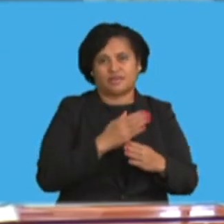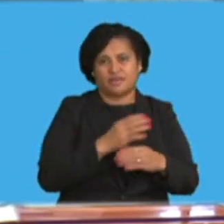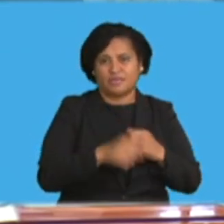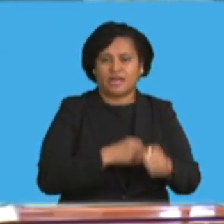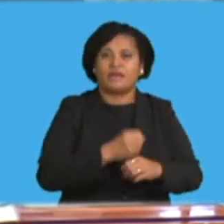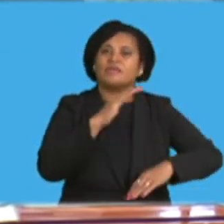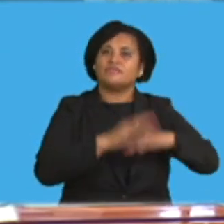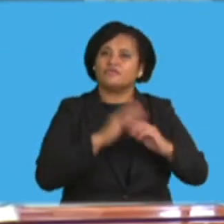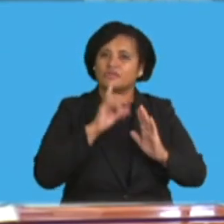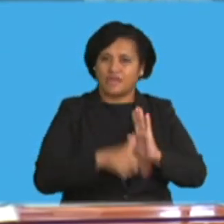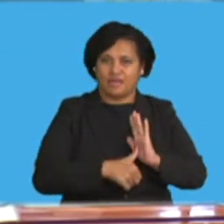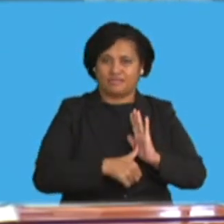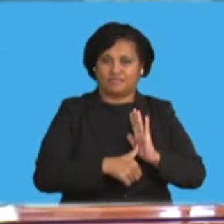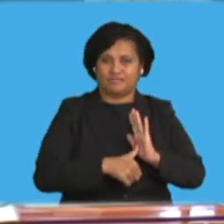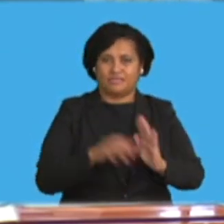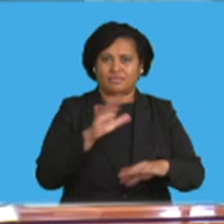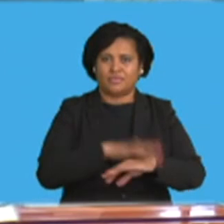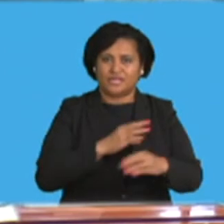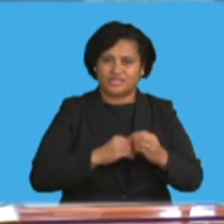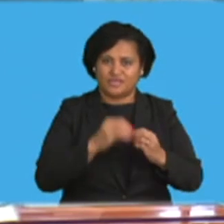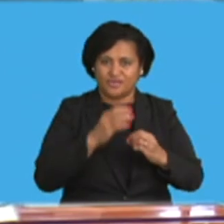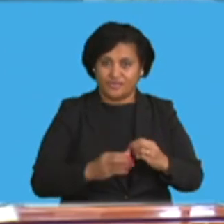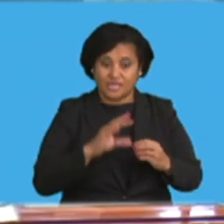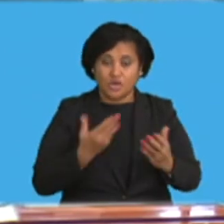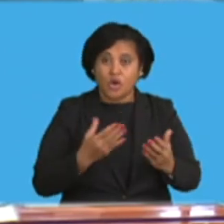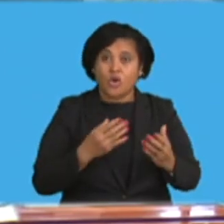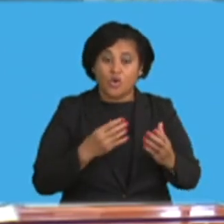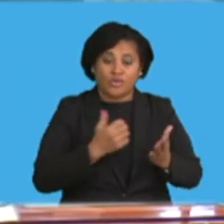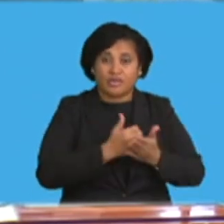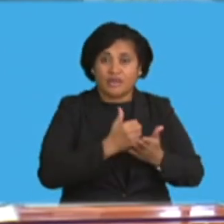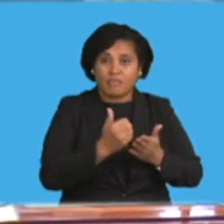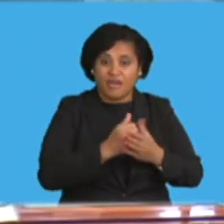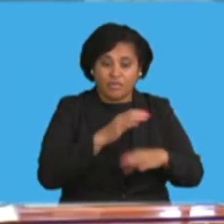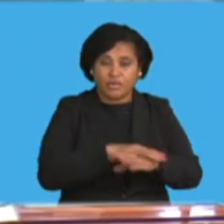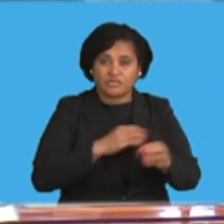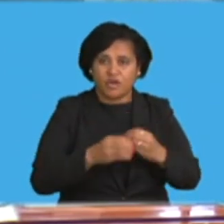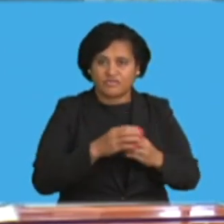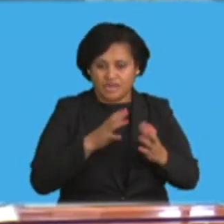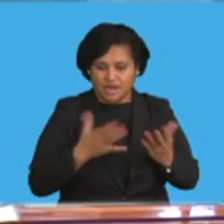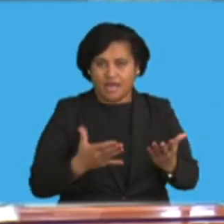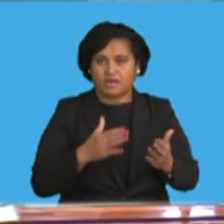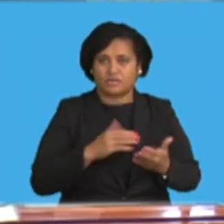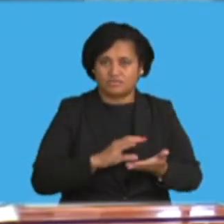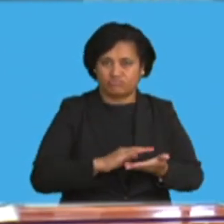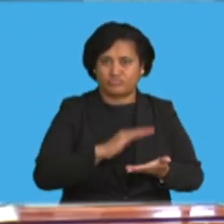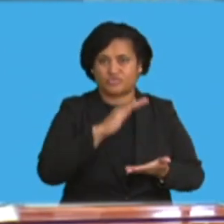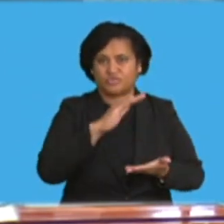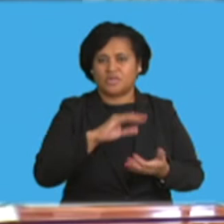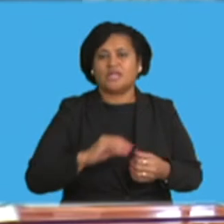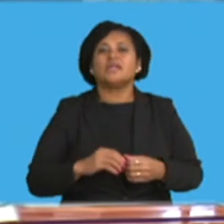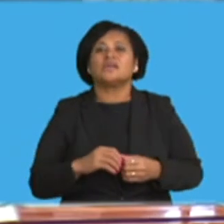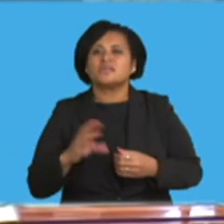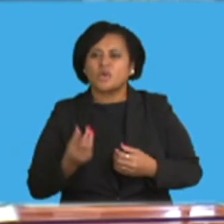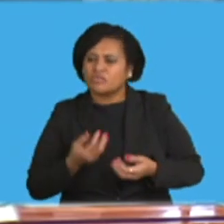drivers per overall police population will increase. And number 10 is, Madam Speaker, cost to reduction of